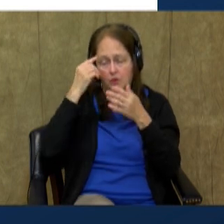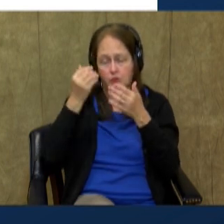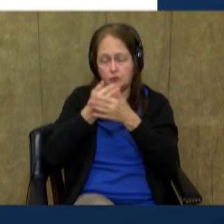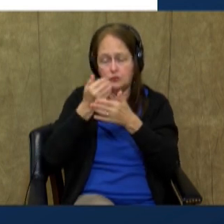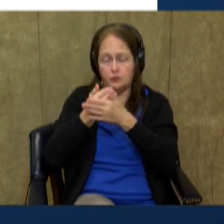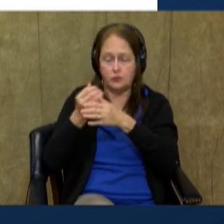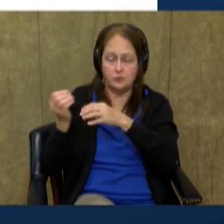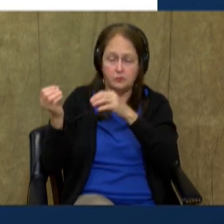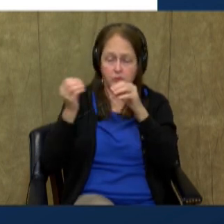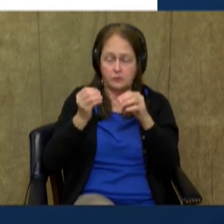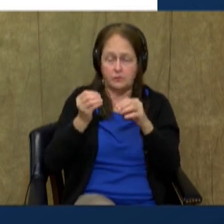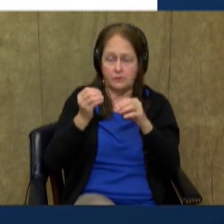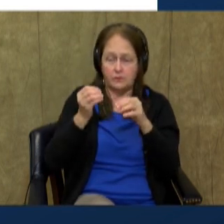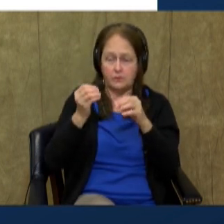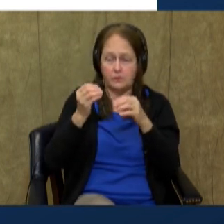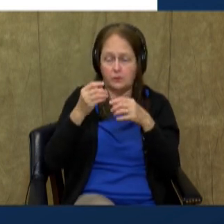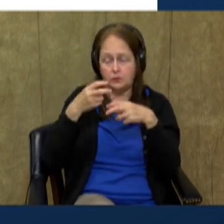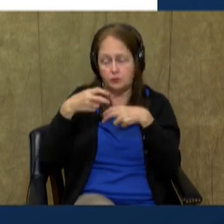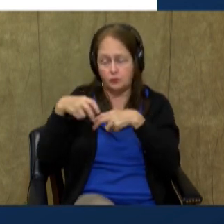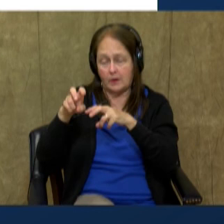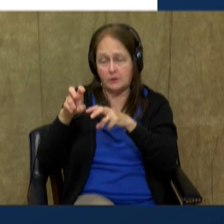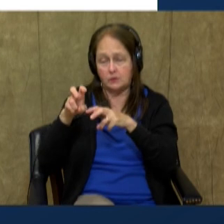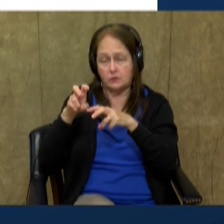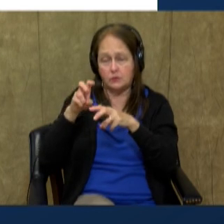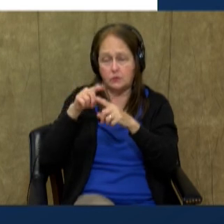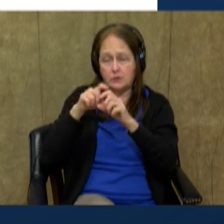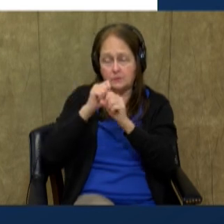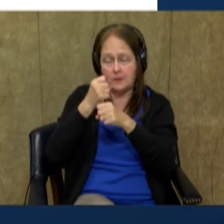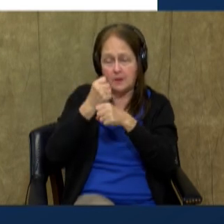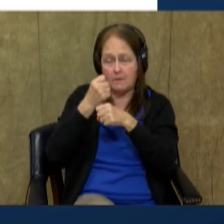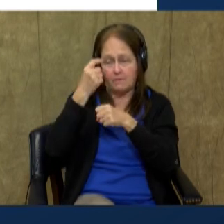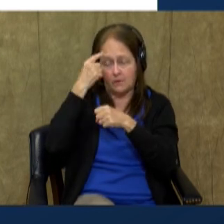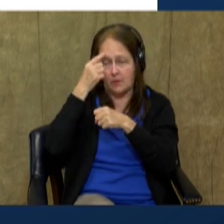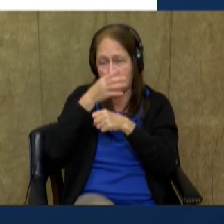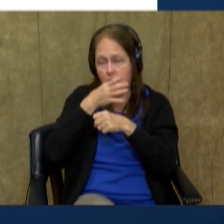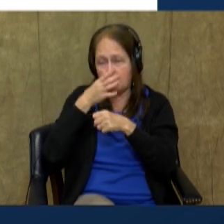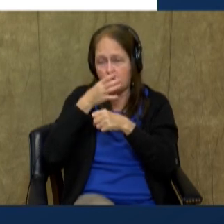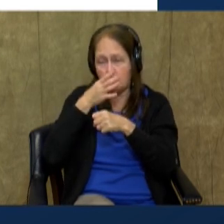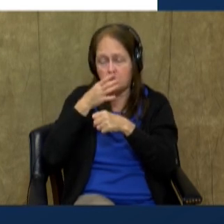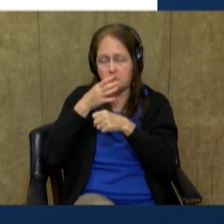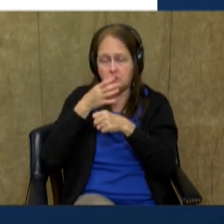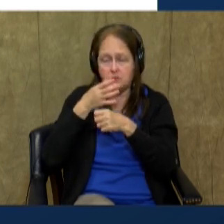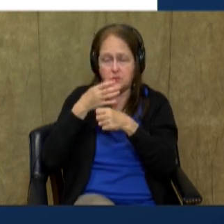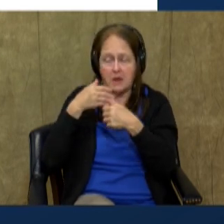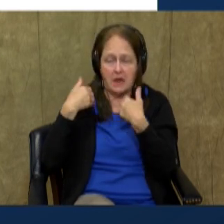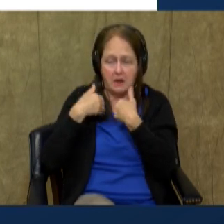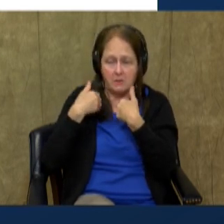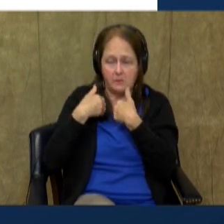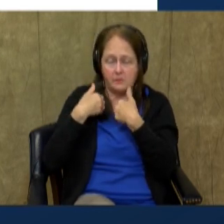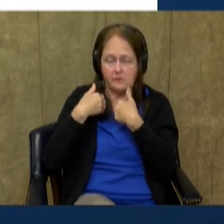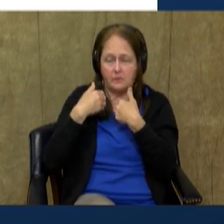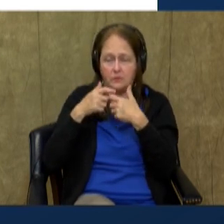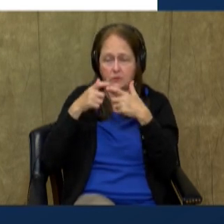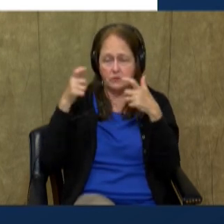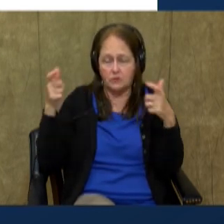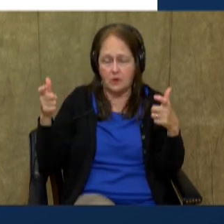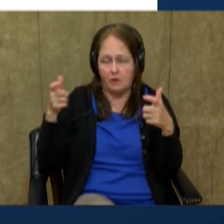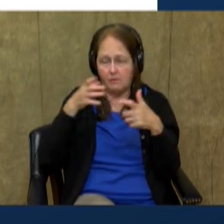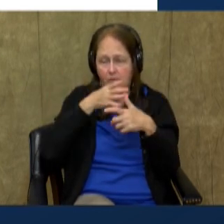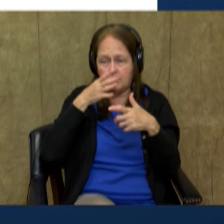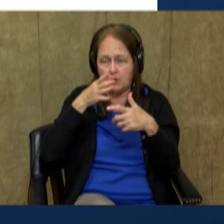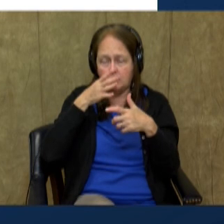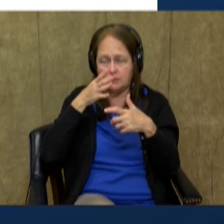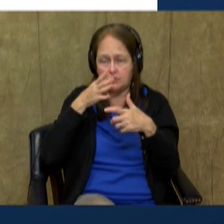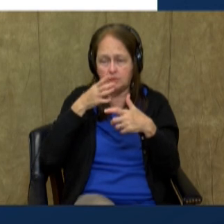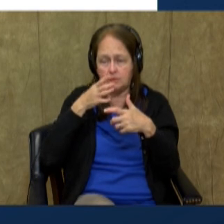make transportation easier throughout the countries, to create space for livestock to graze, to make room for large farms of certain